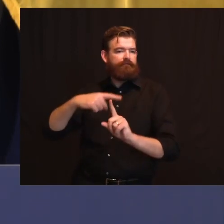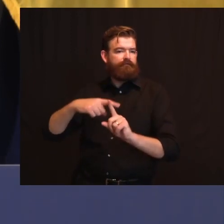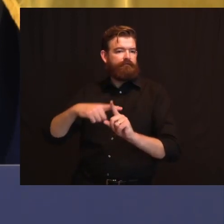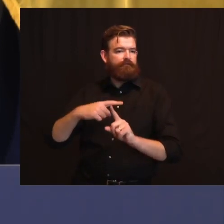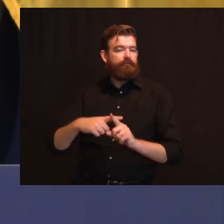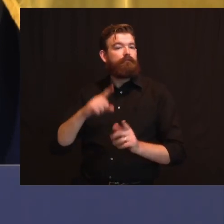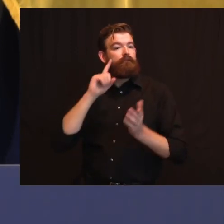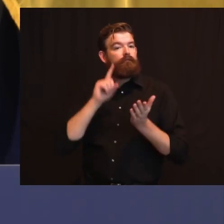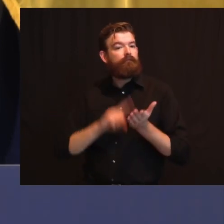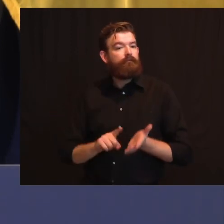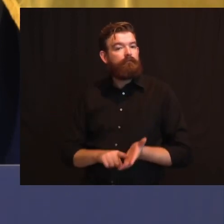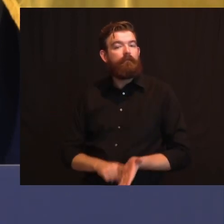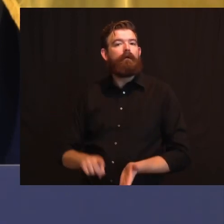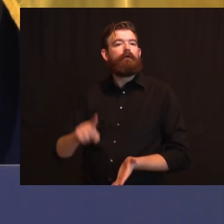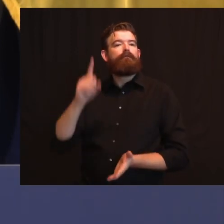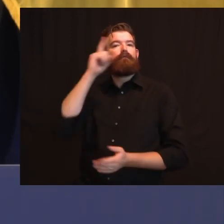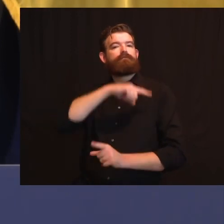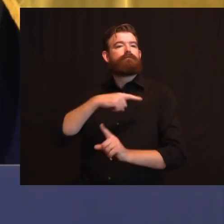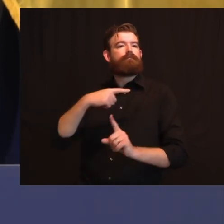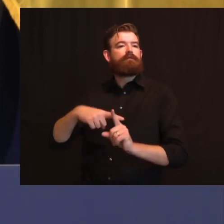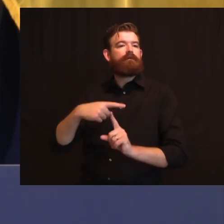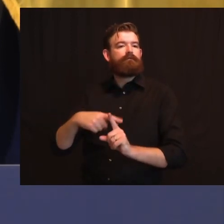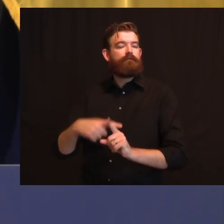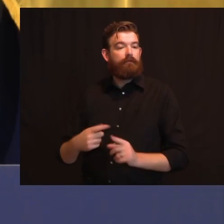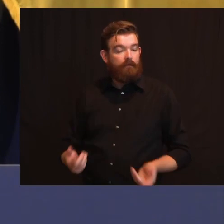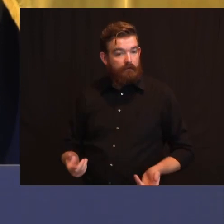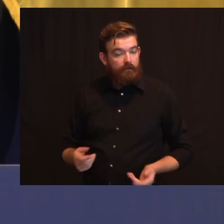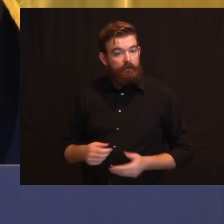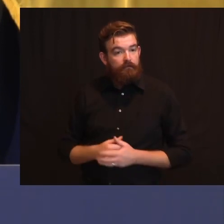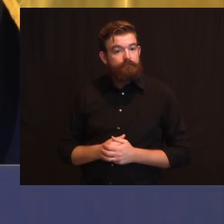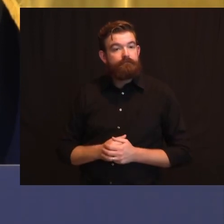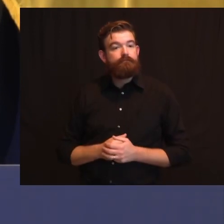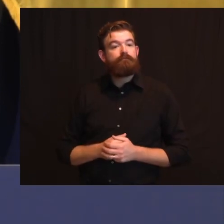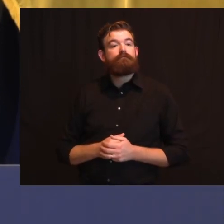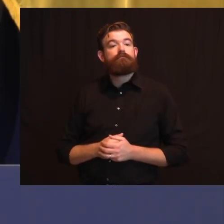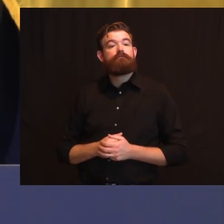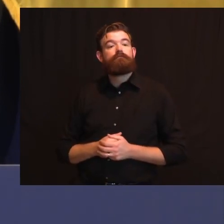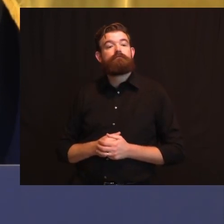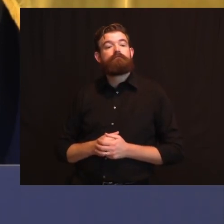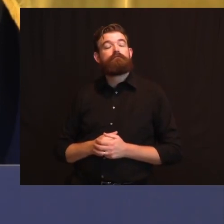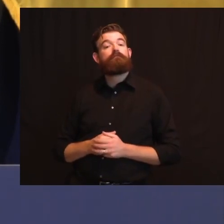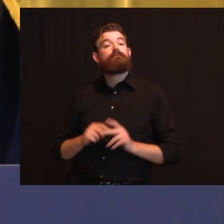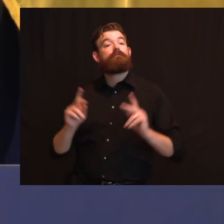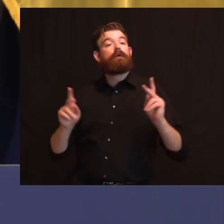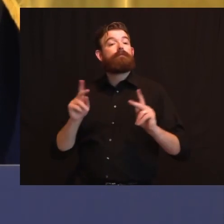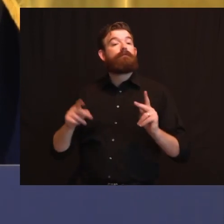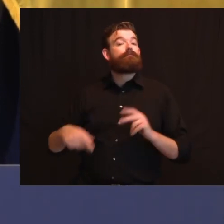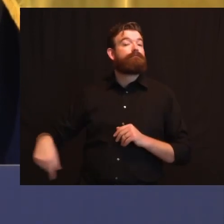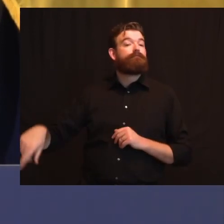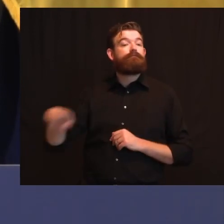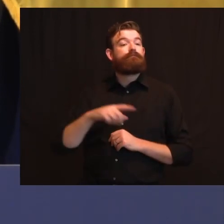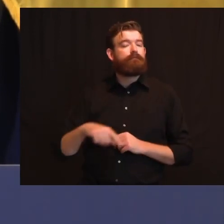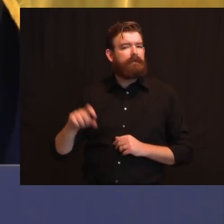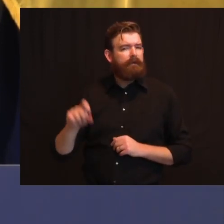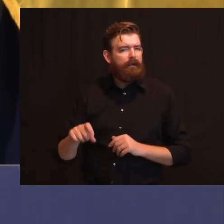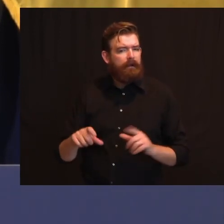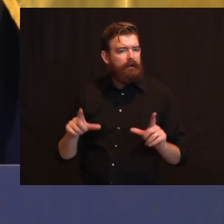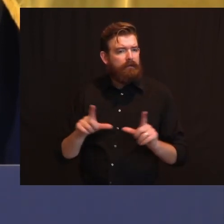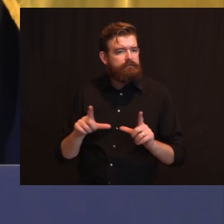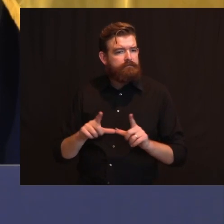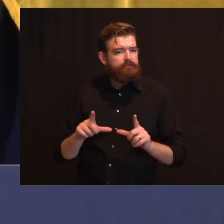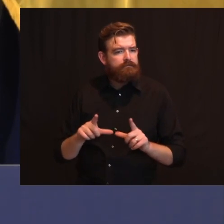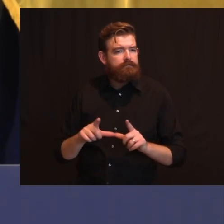for the commissioner, do drivers covered by the new law need a PIN to renew licenses online? Where do people find the form to make an